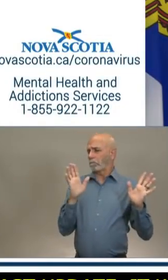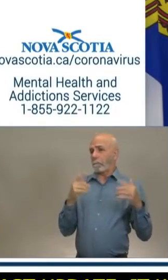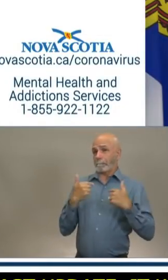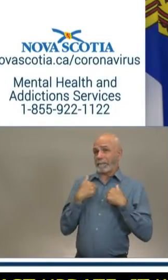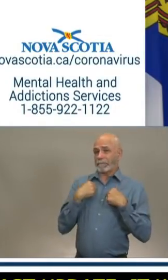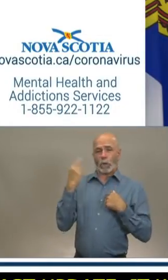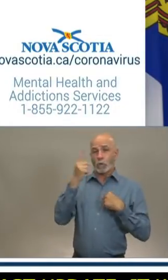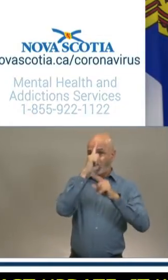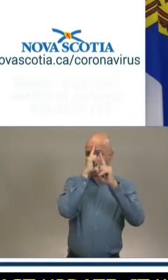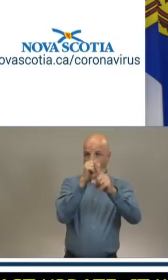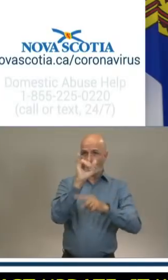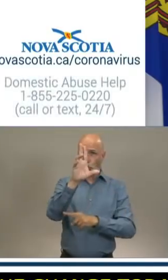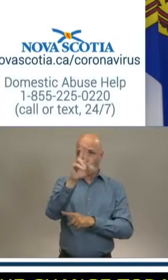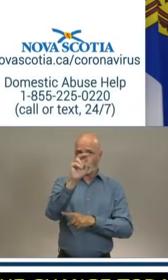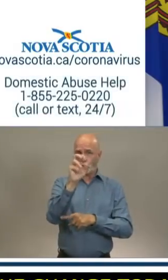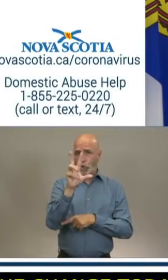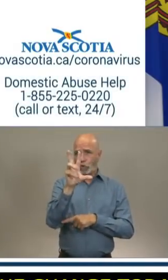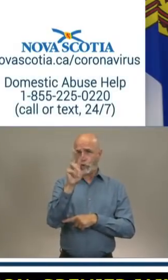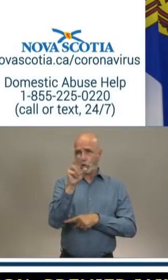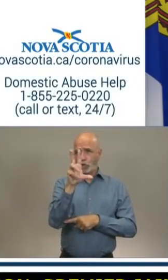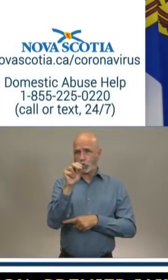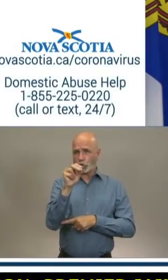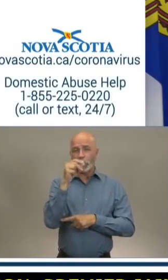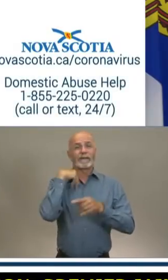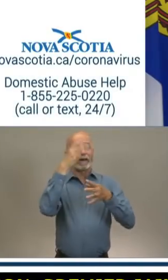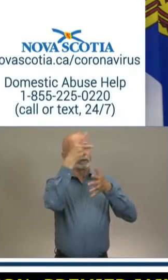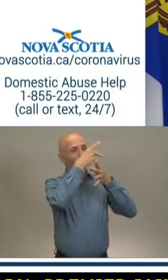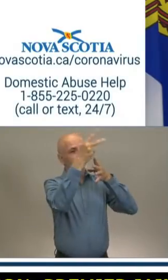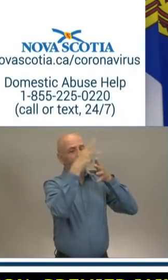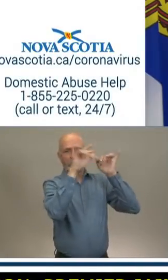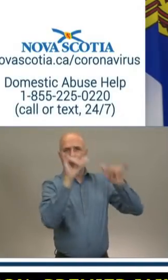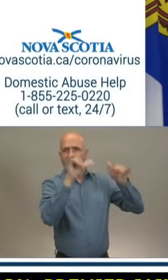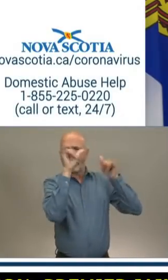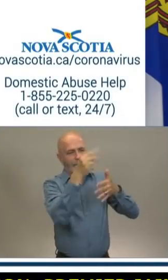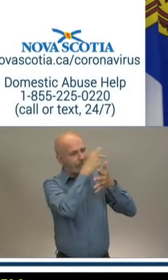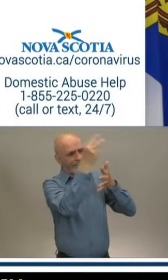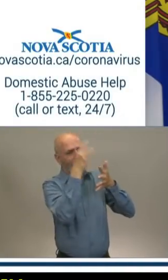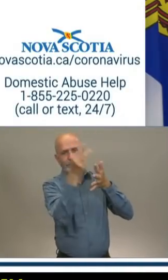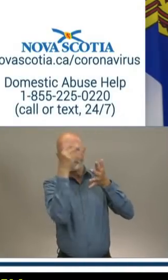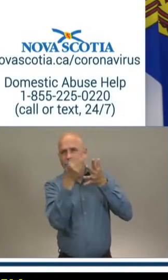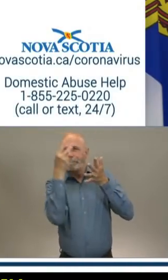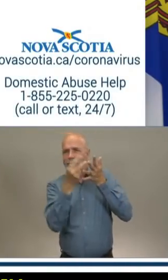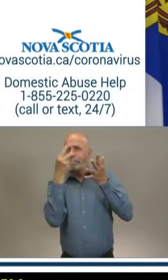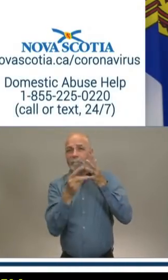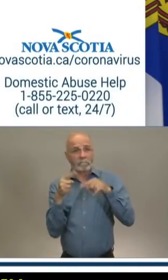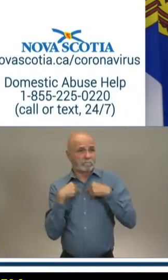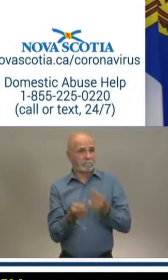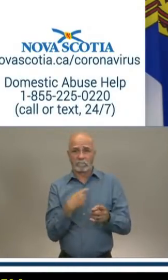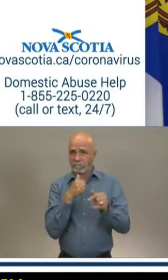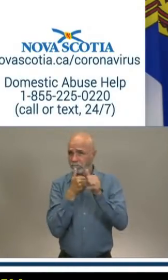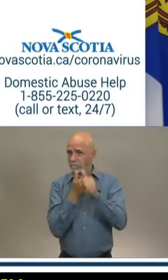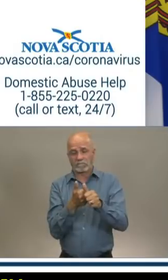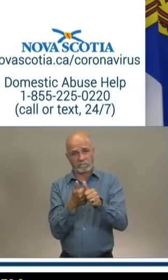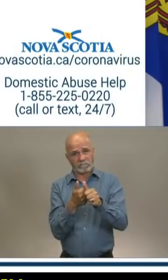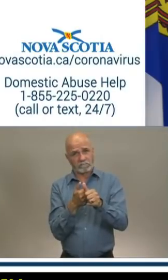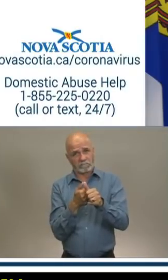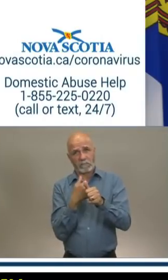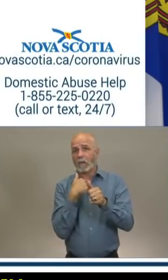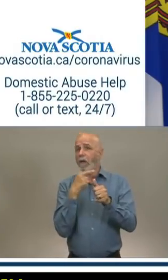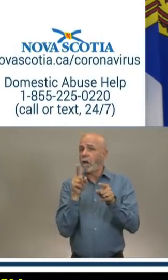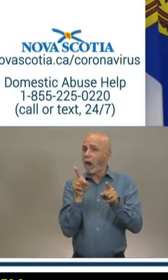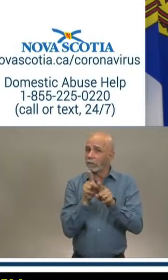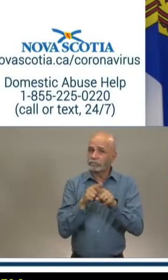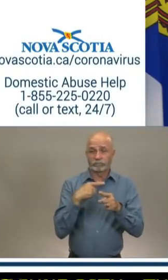30th. That was the 2-week period that we were asking for. So ever since that briefing, I was saying to